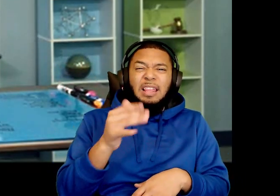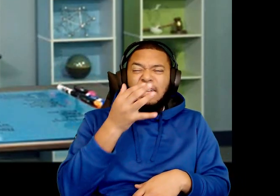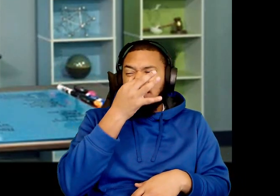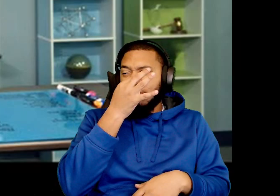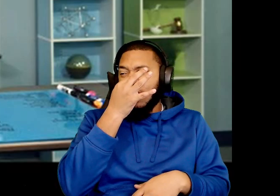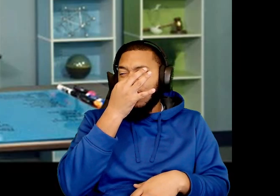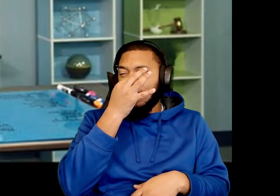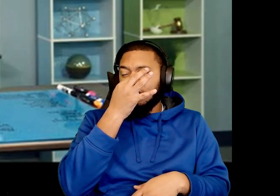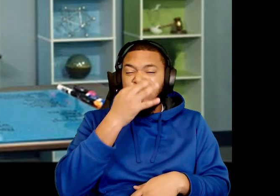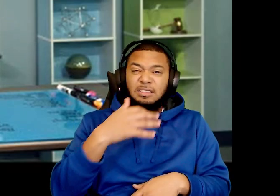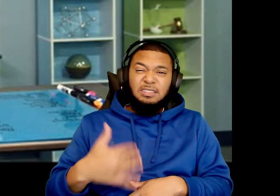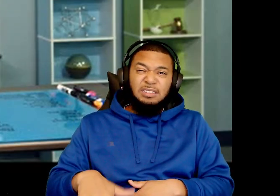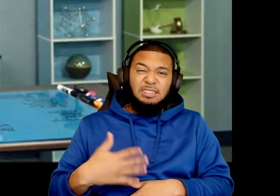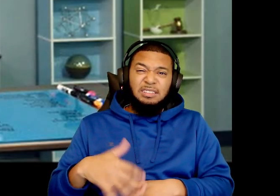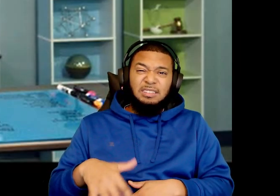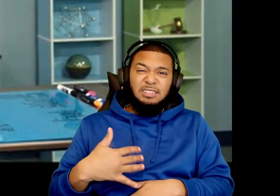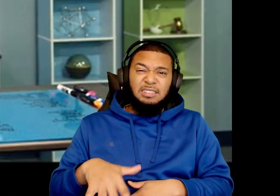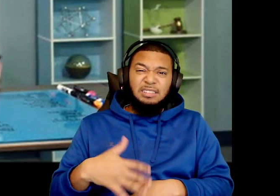smell.